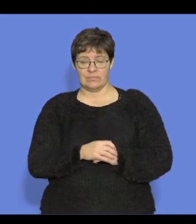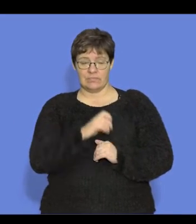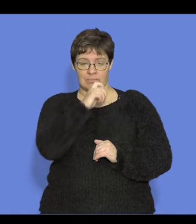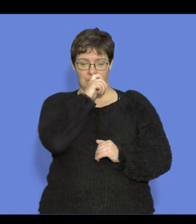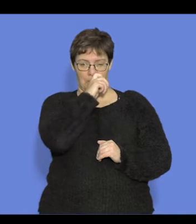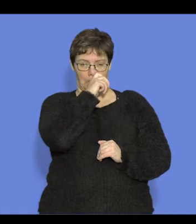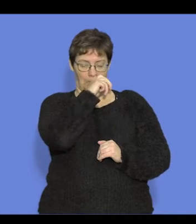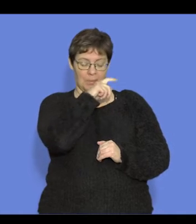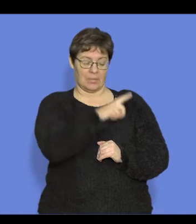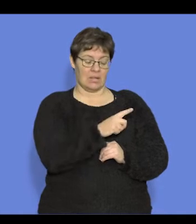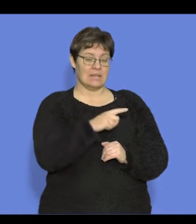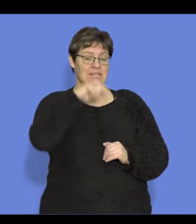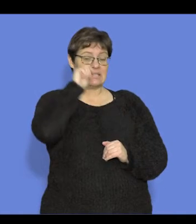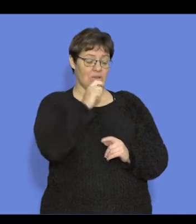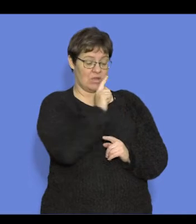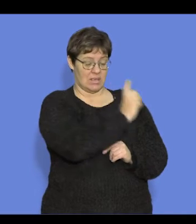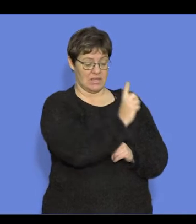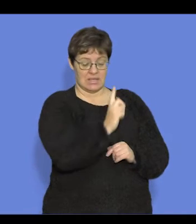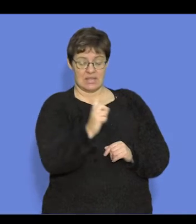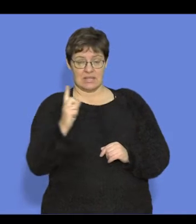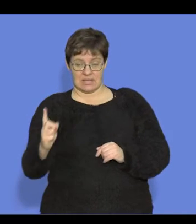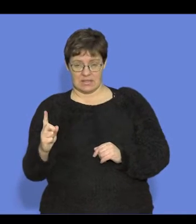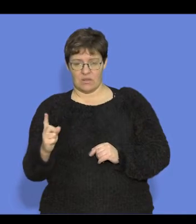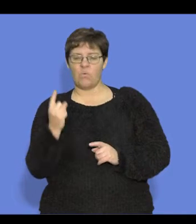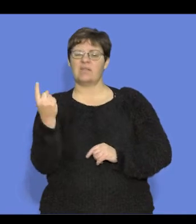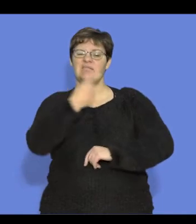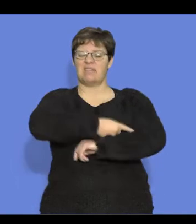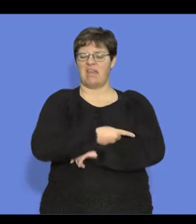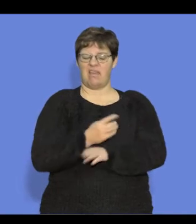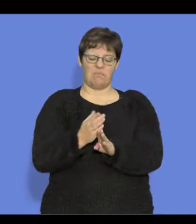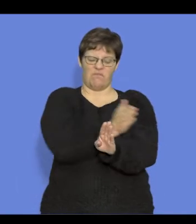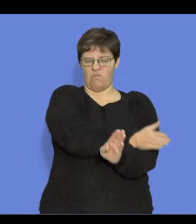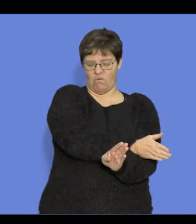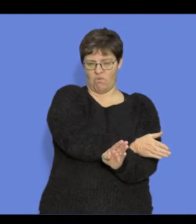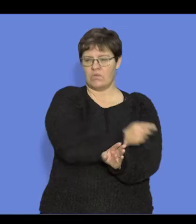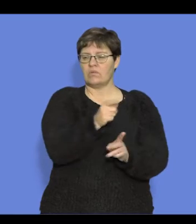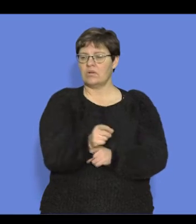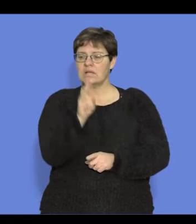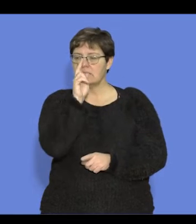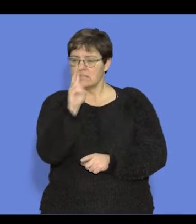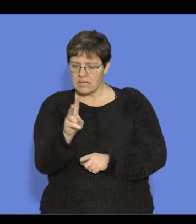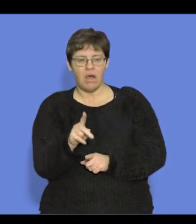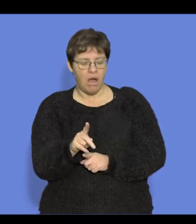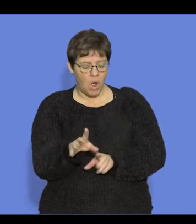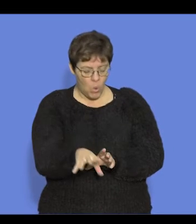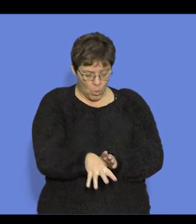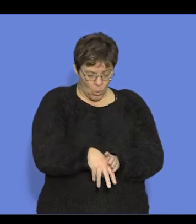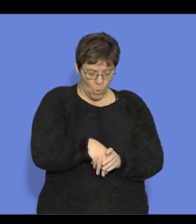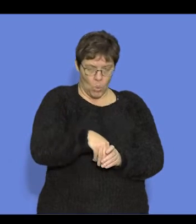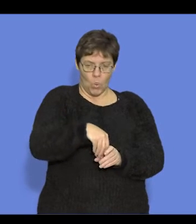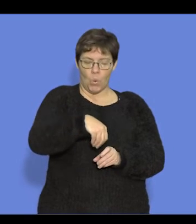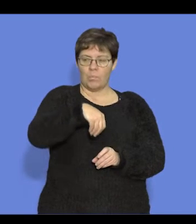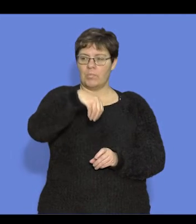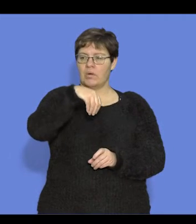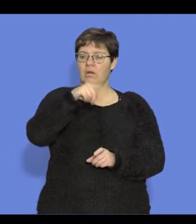These pieces of celery were put in these a day or so ago, and you can actually see how